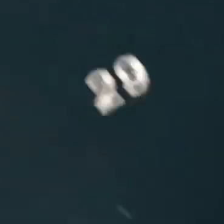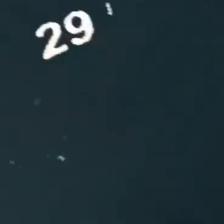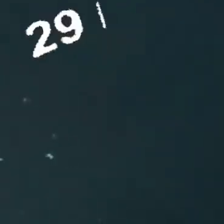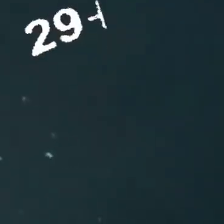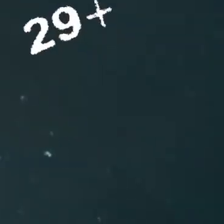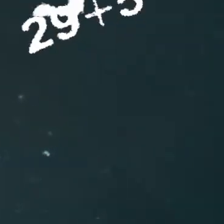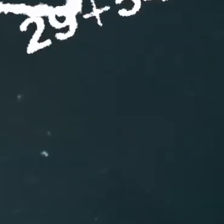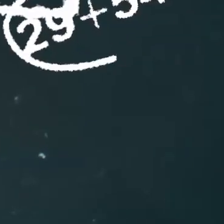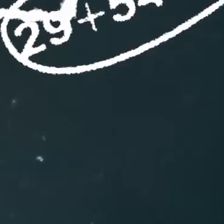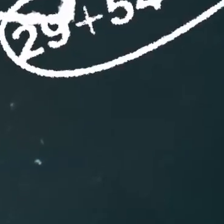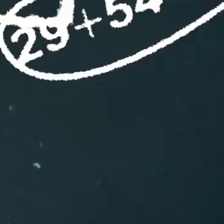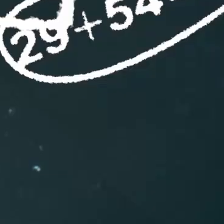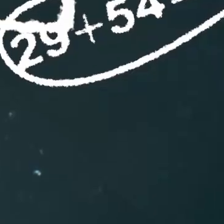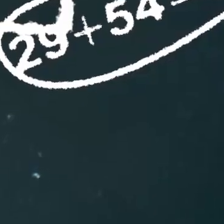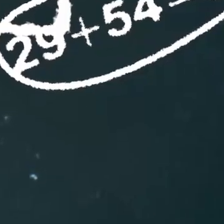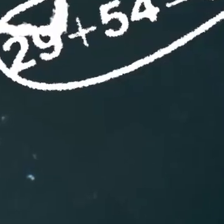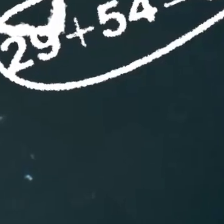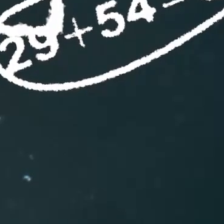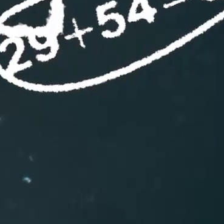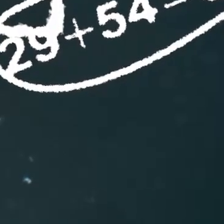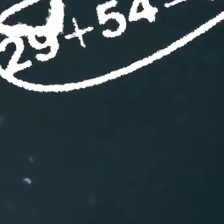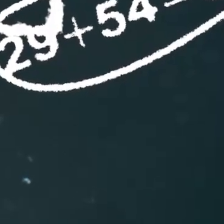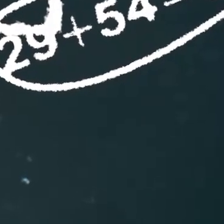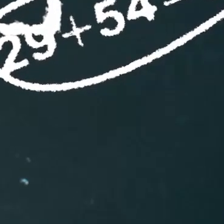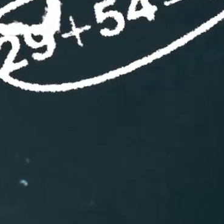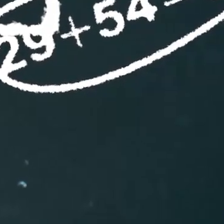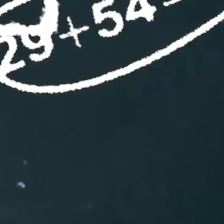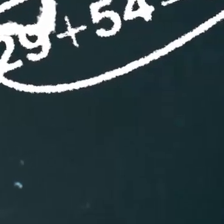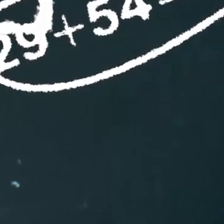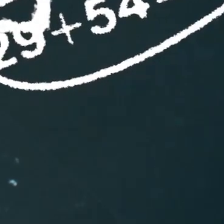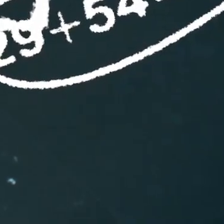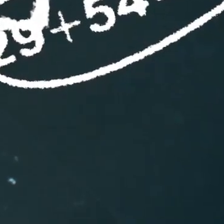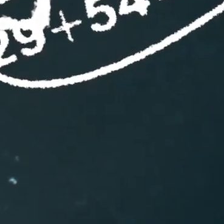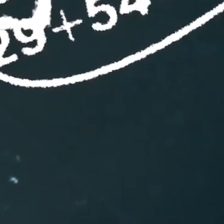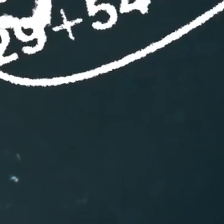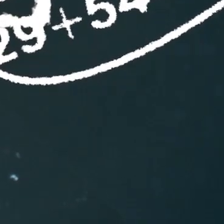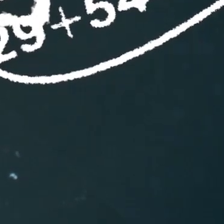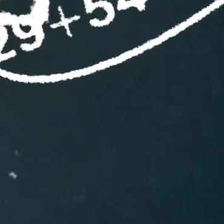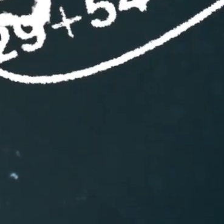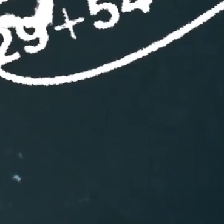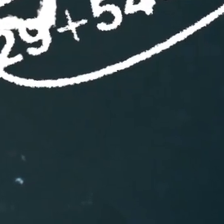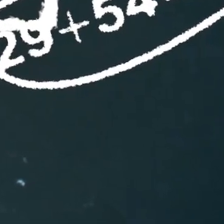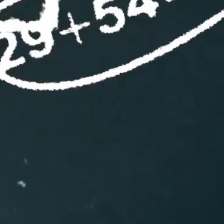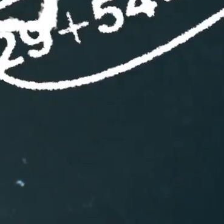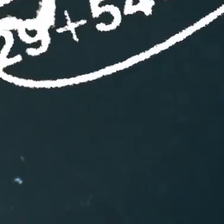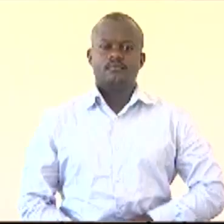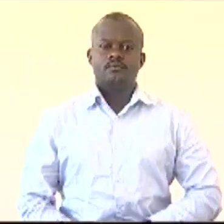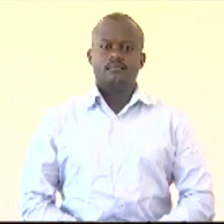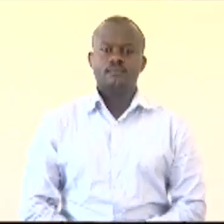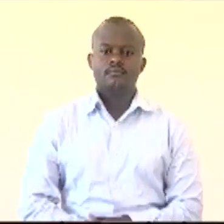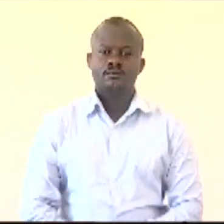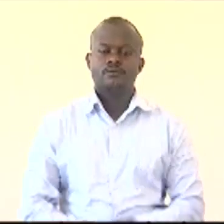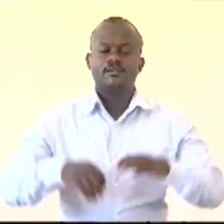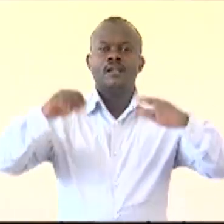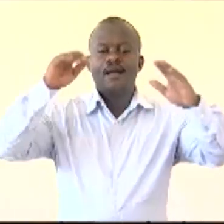Welcome to Study Time, a televised home learning program produced by Rwanda Education Board.